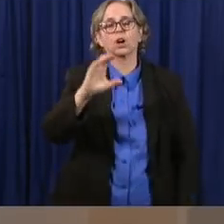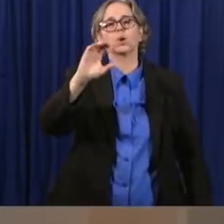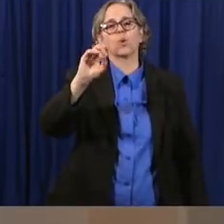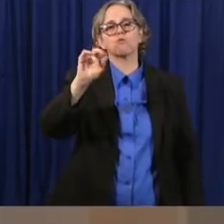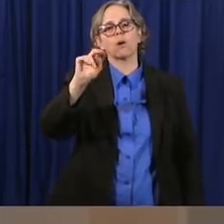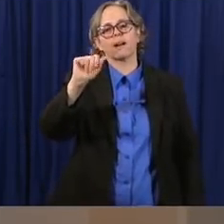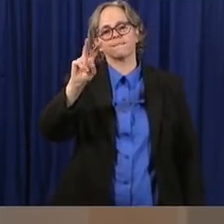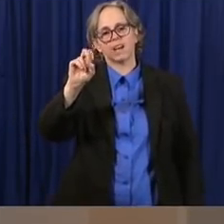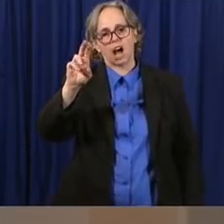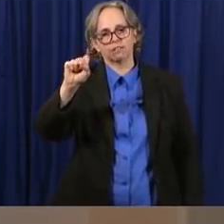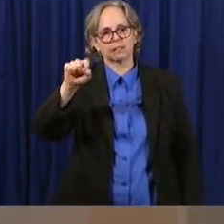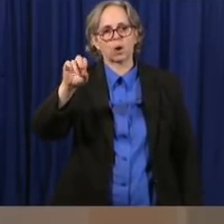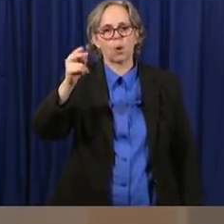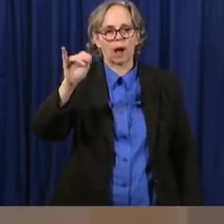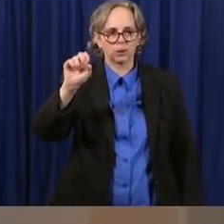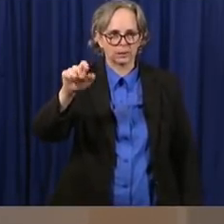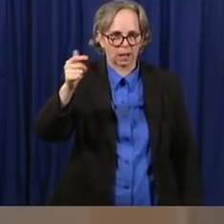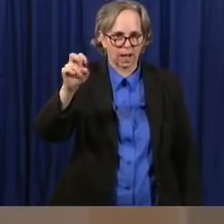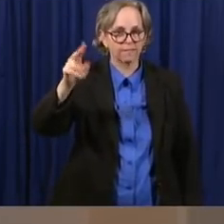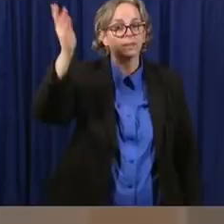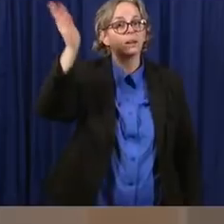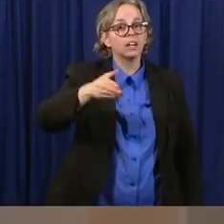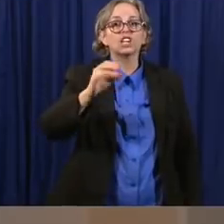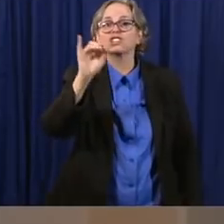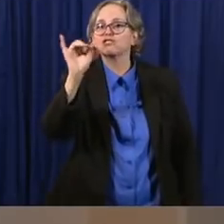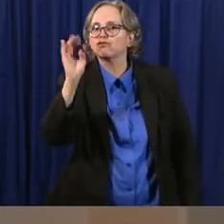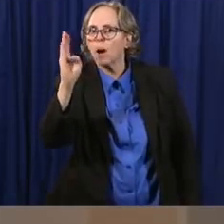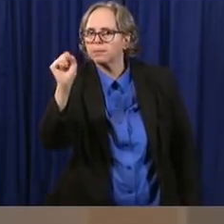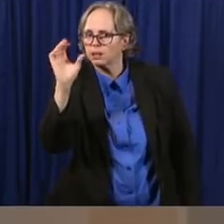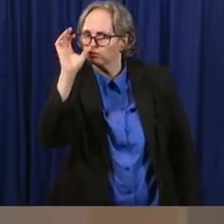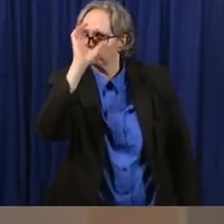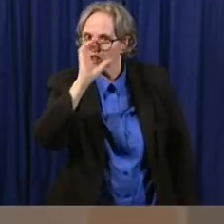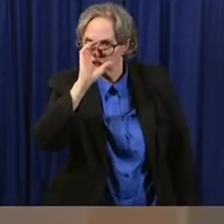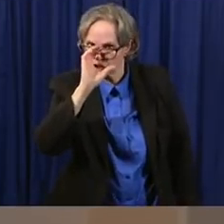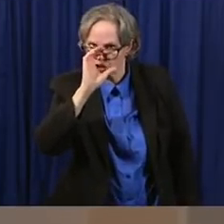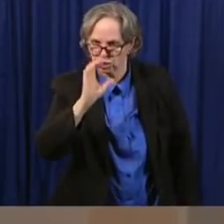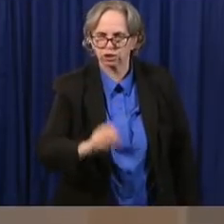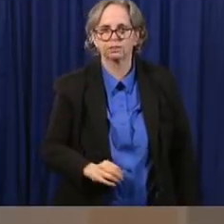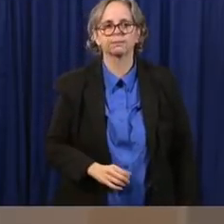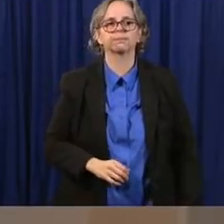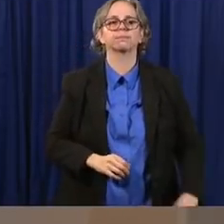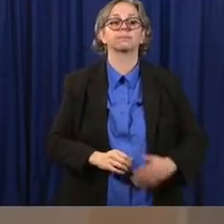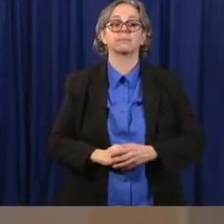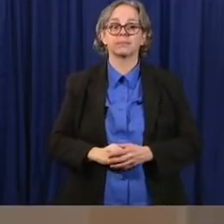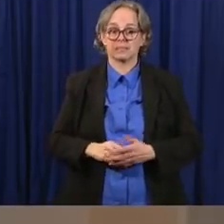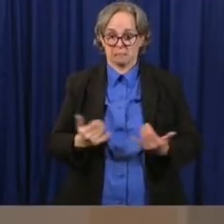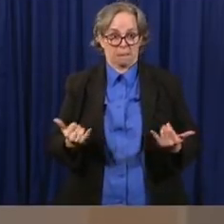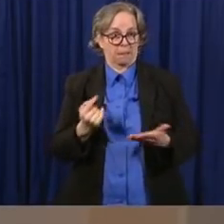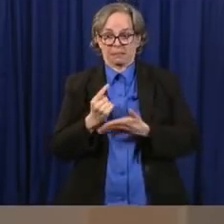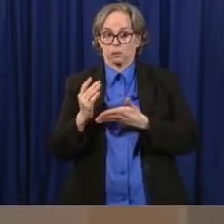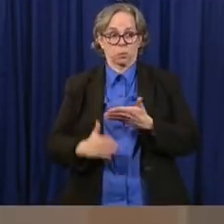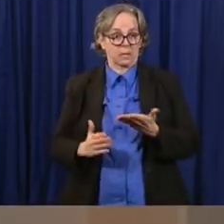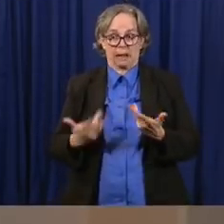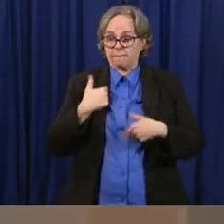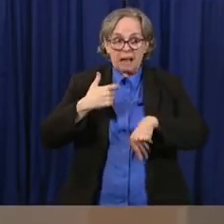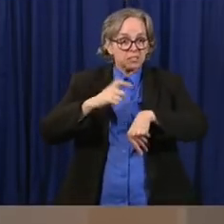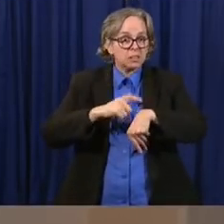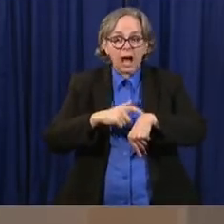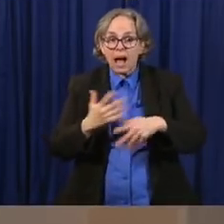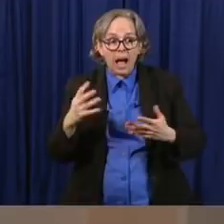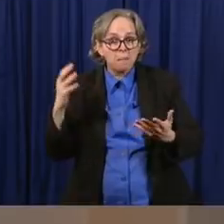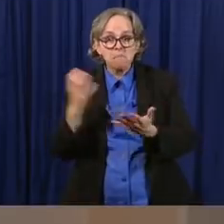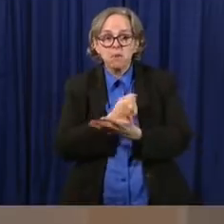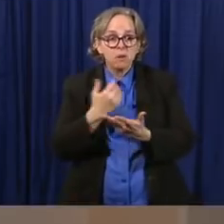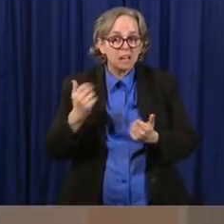coronavirus.ohio.gov/job search. So over this weekend, if you have some time and you might be able to contribute to the workforce,